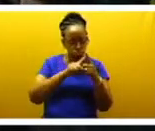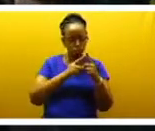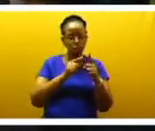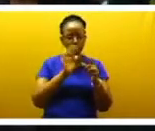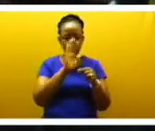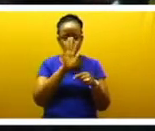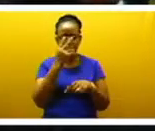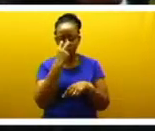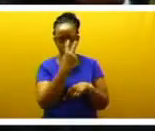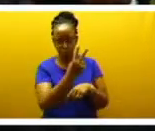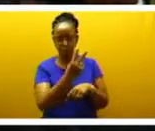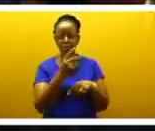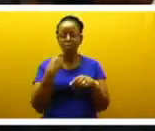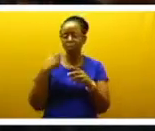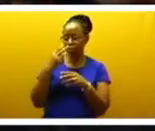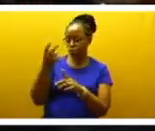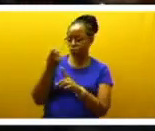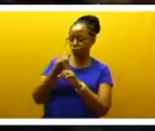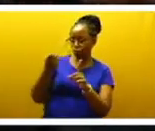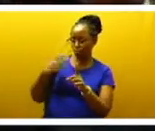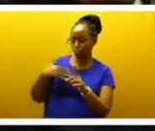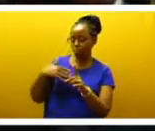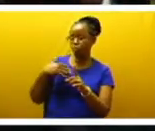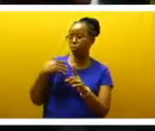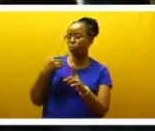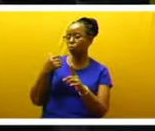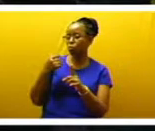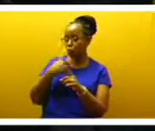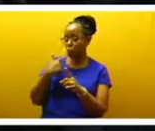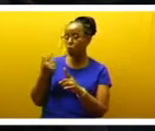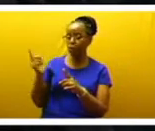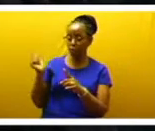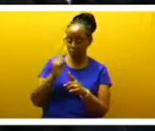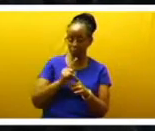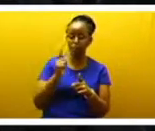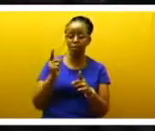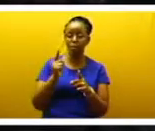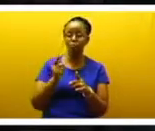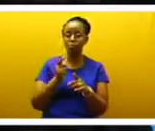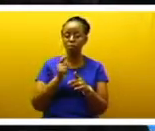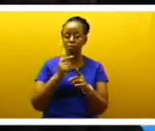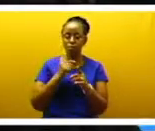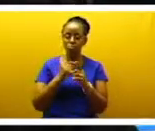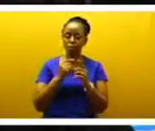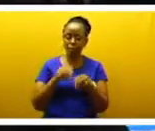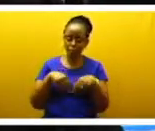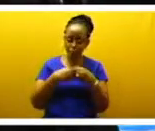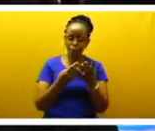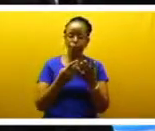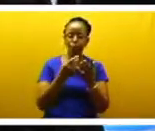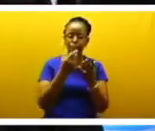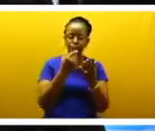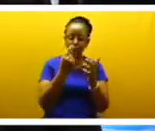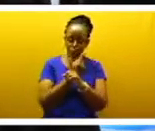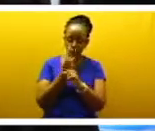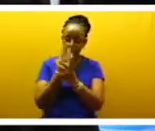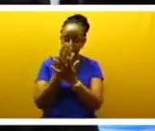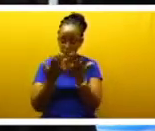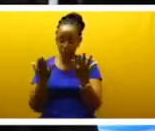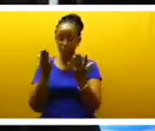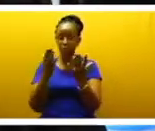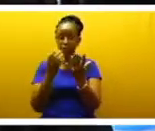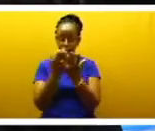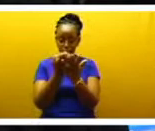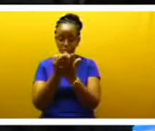respondents, petitioners, parties who have addressed you, we would be praying for the